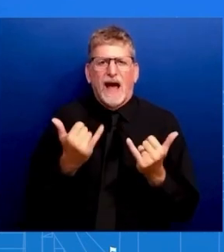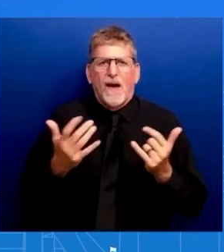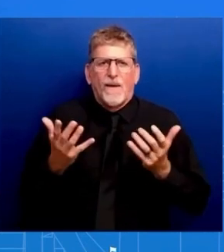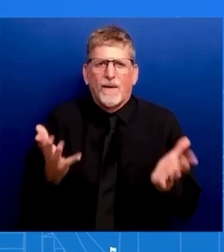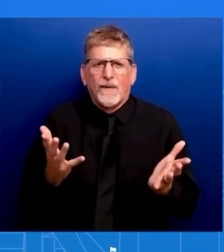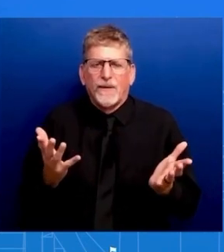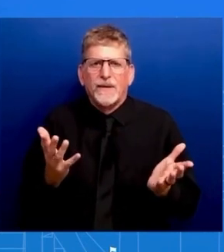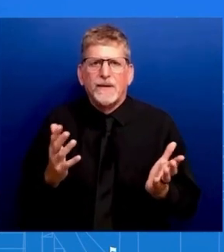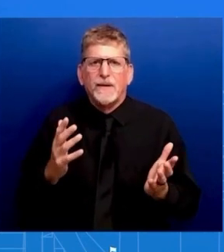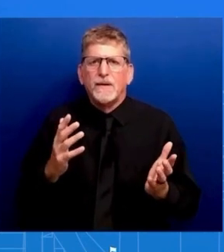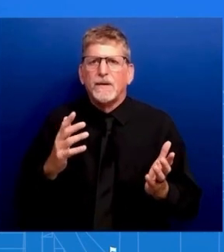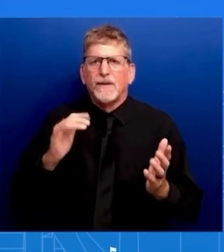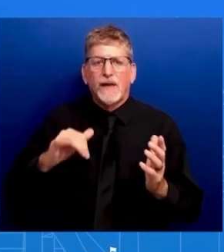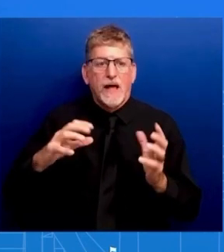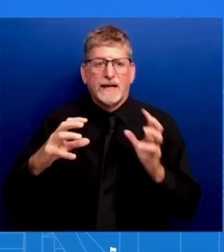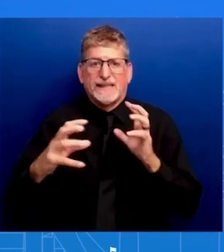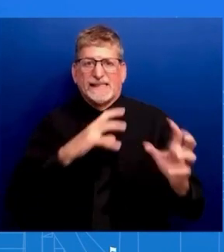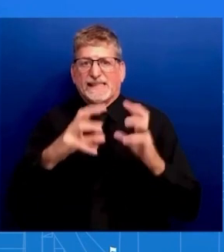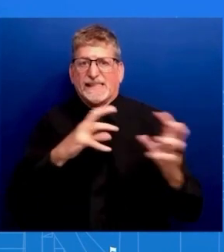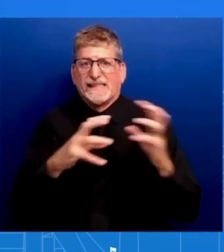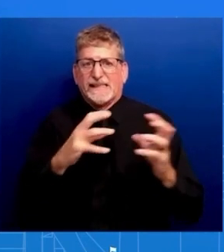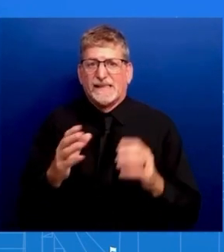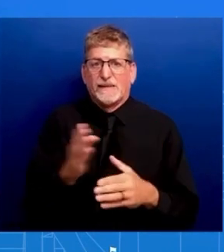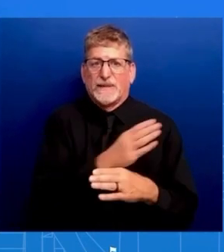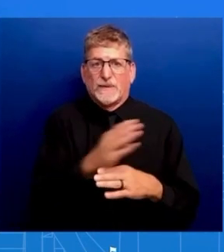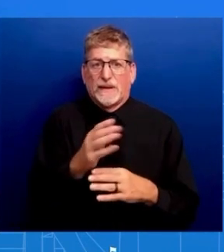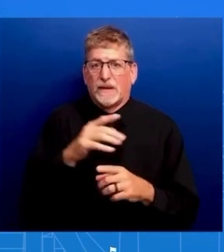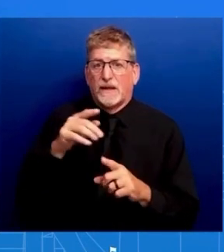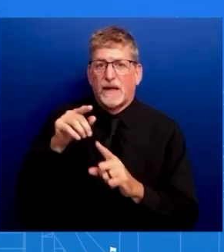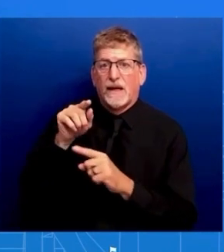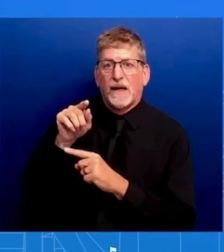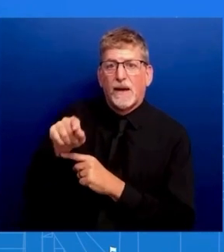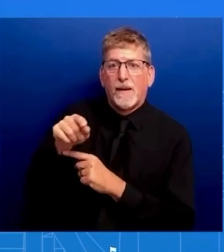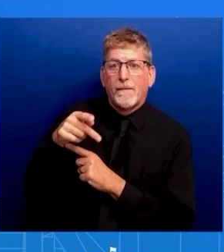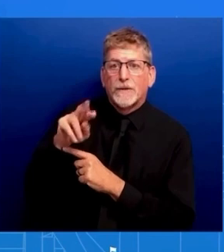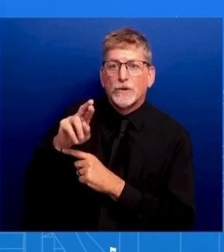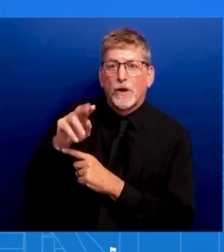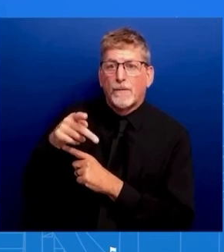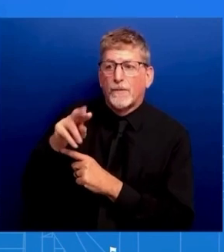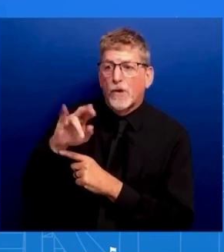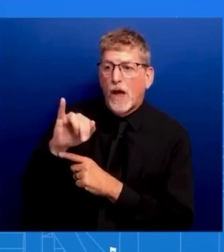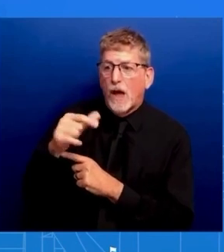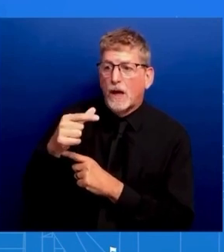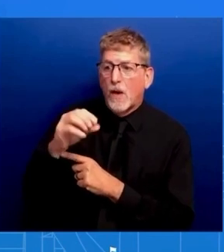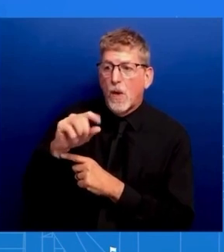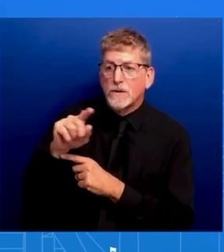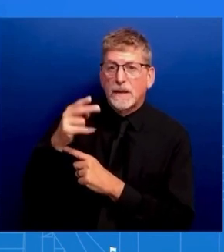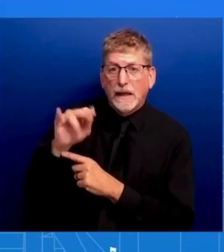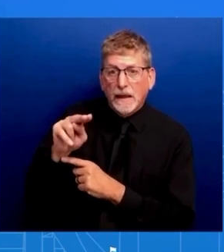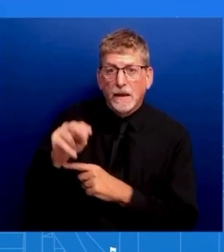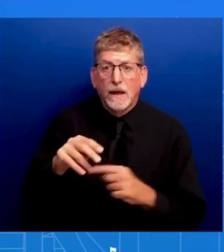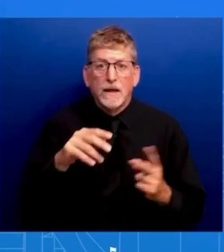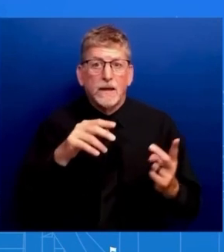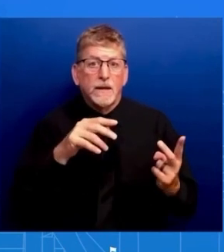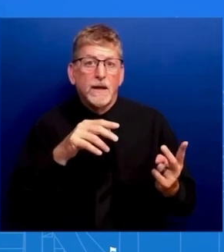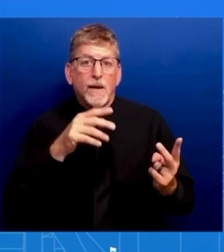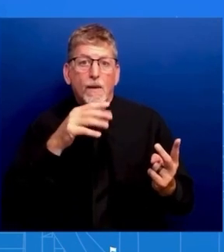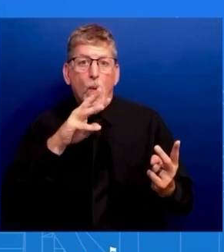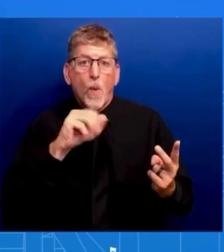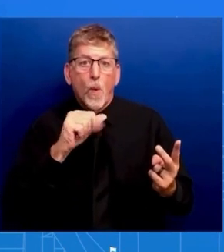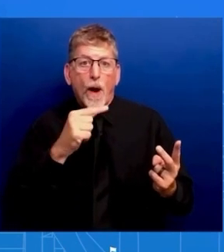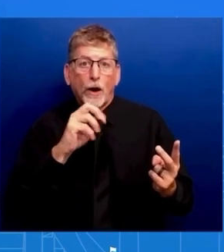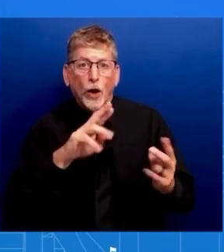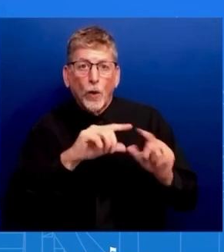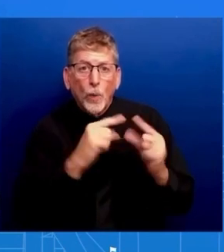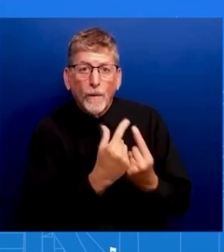between Mr. Prigozhin and the Wagner group and the Russian... Please join the conversation. Put your comments and suggestions below